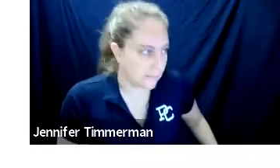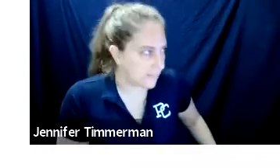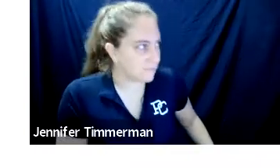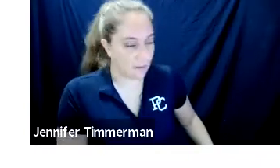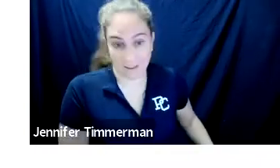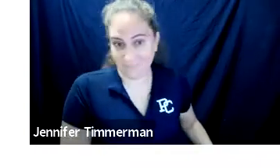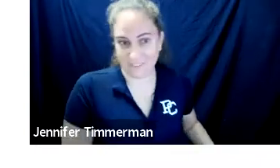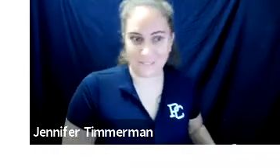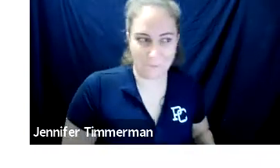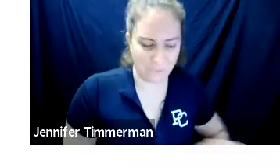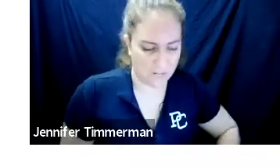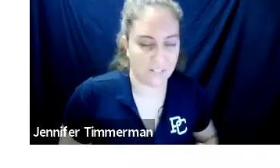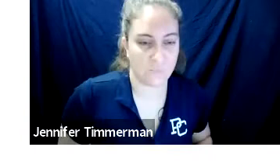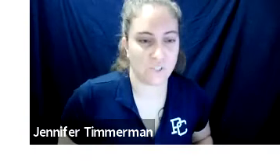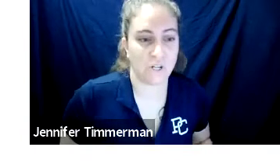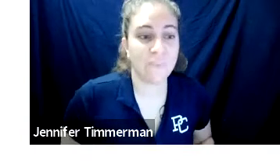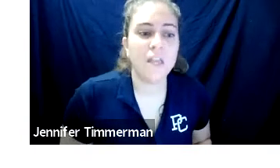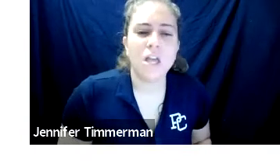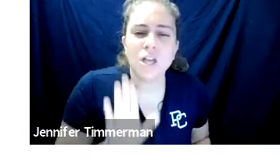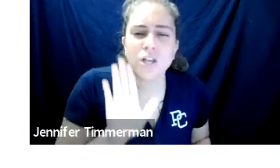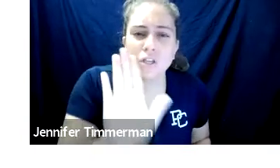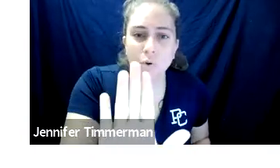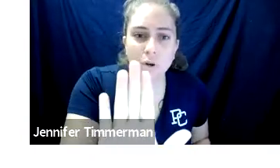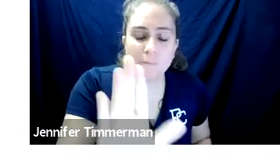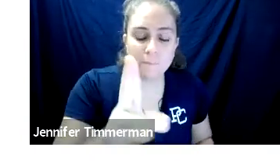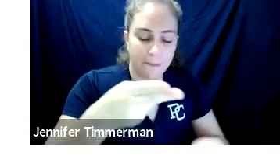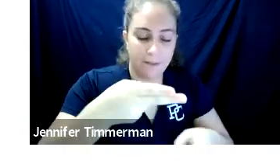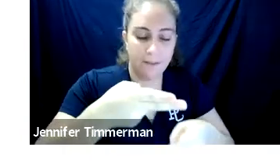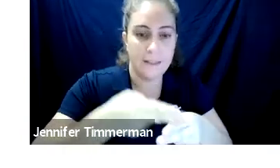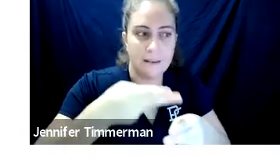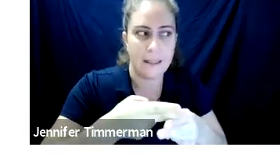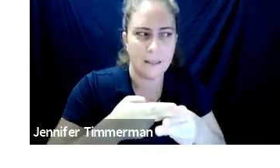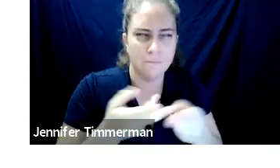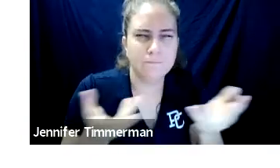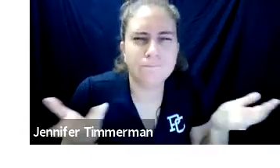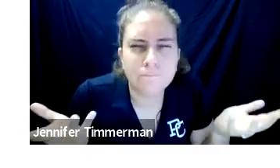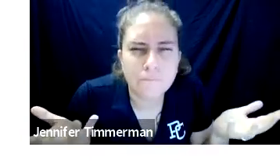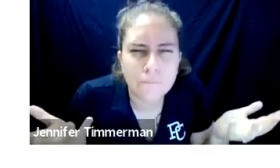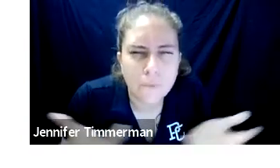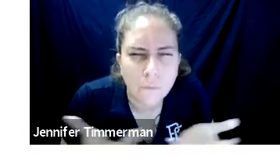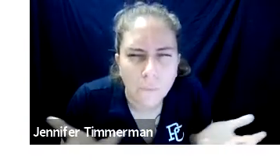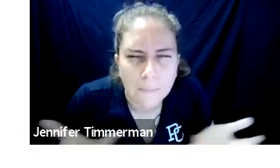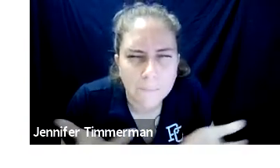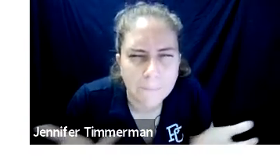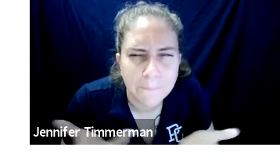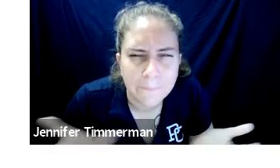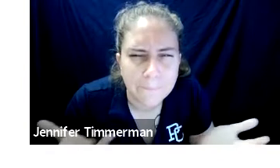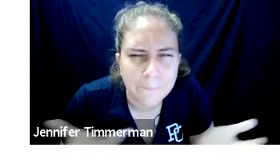She lives on my feet, so try not to smush her. Your name,